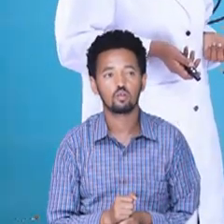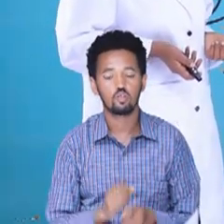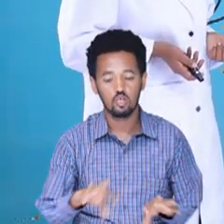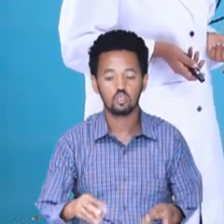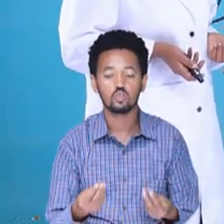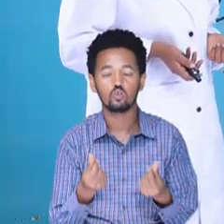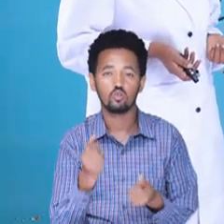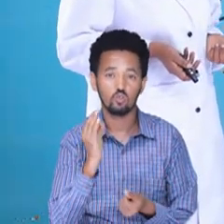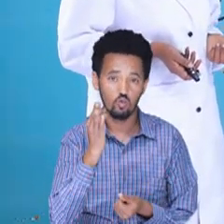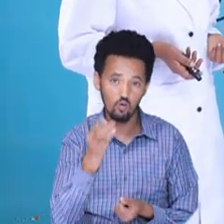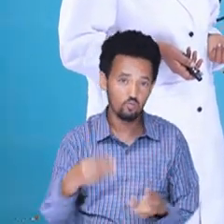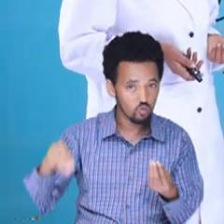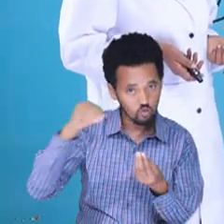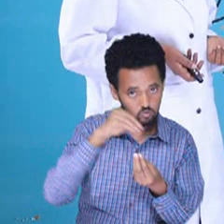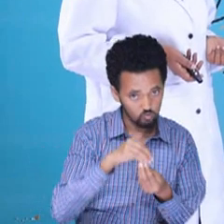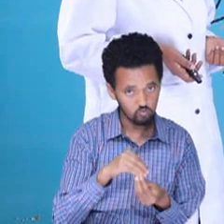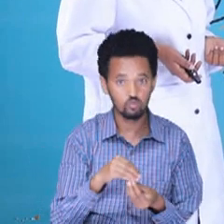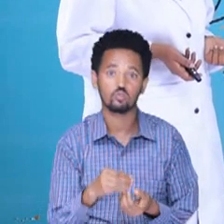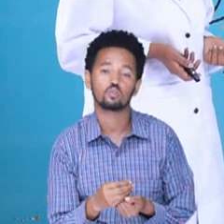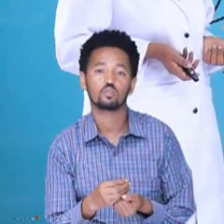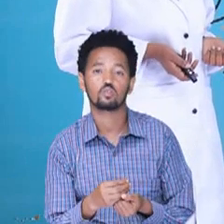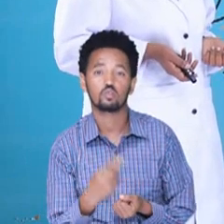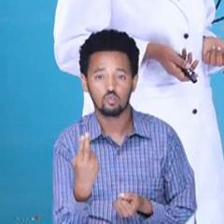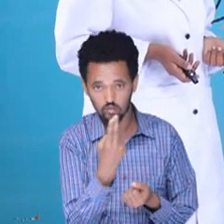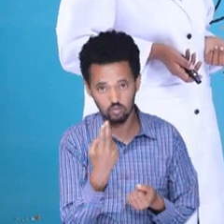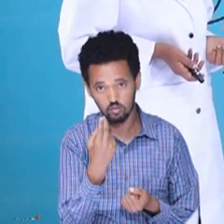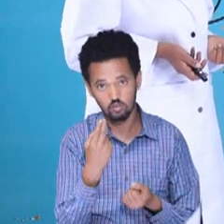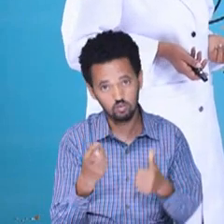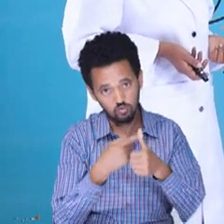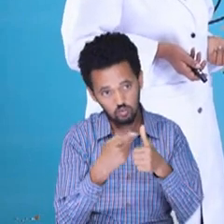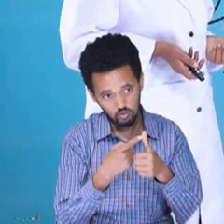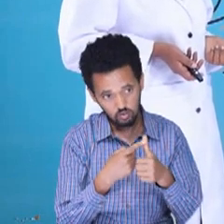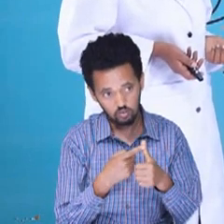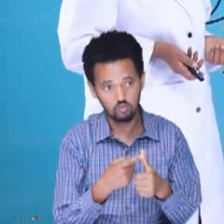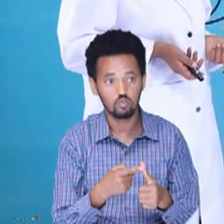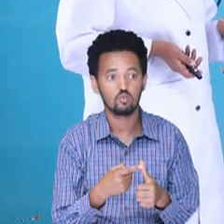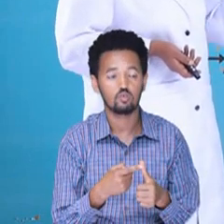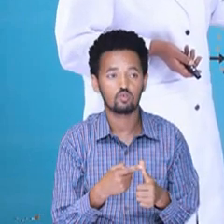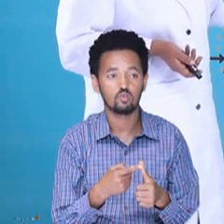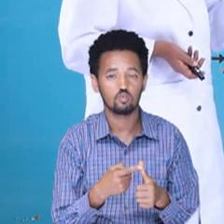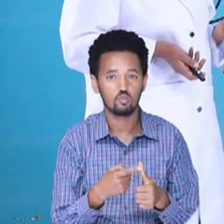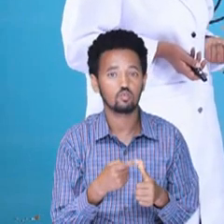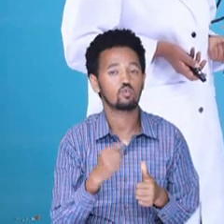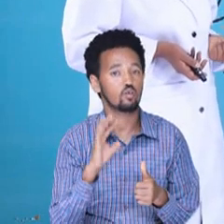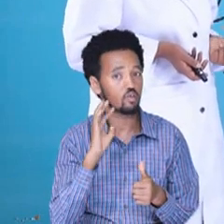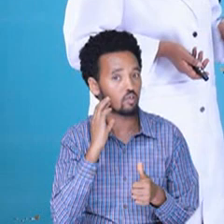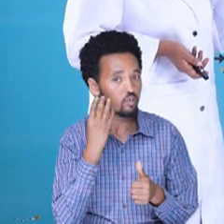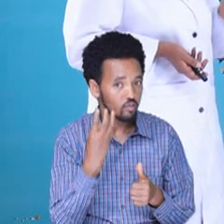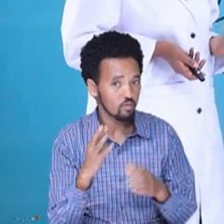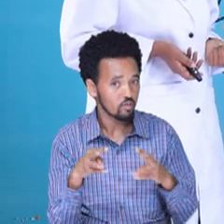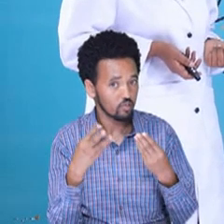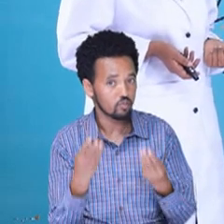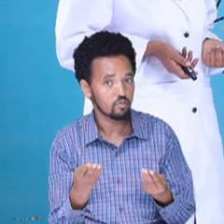Soil of these groups includes the following. The first one is Vertosols. These Vertosols are found